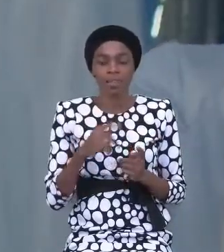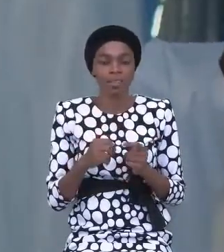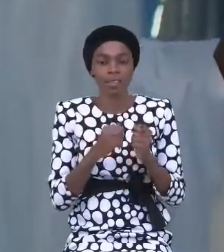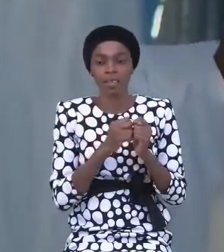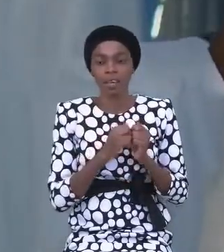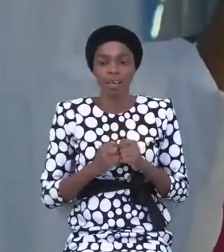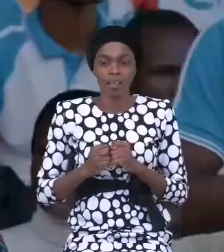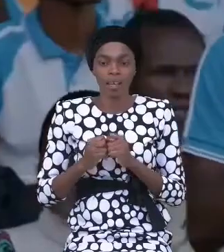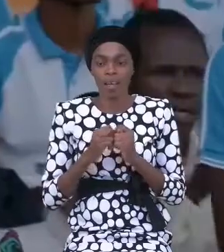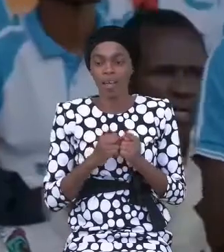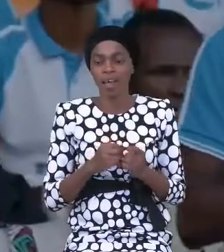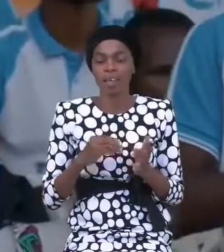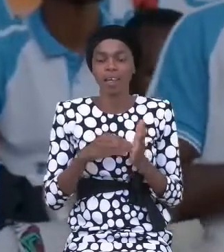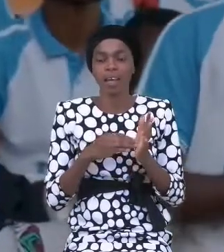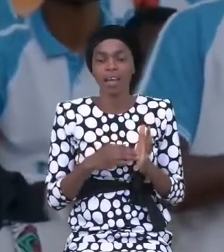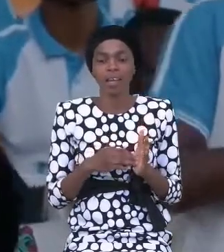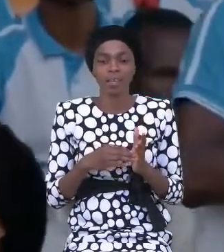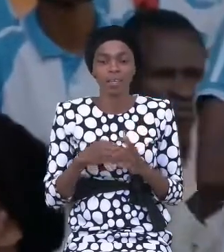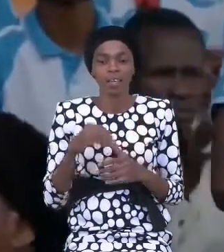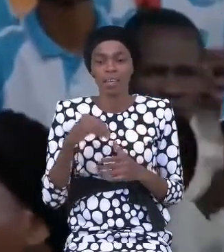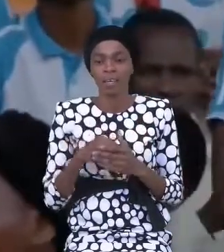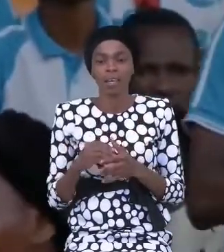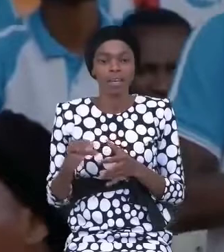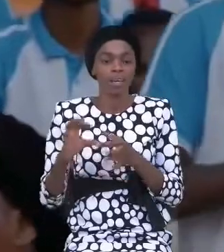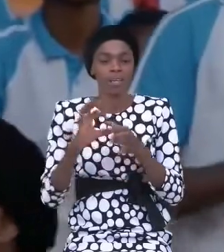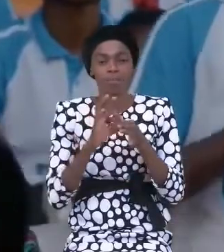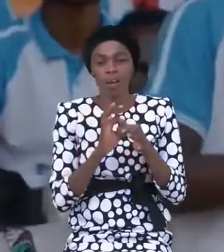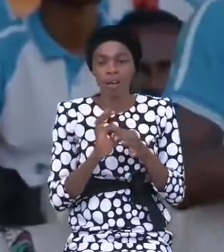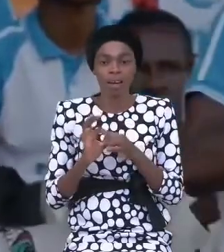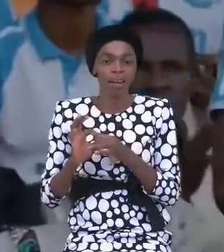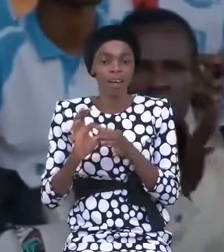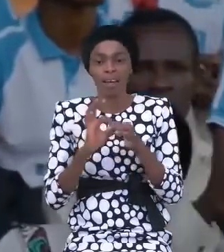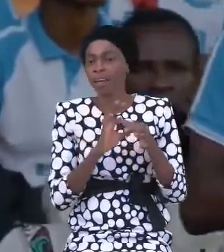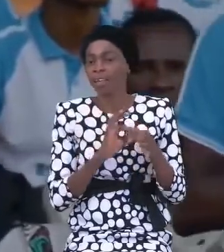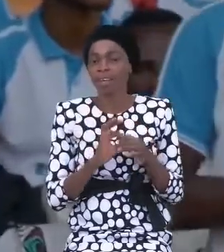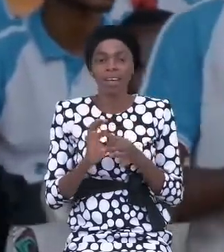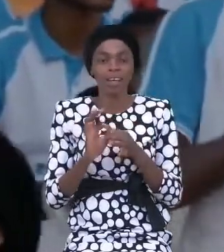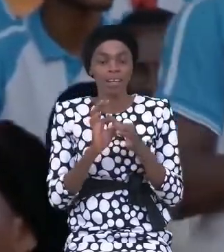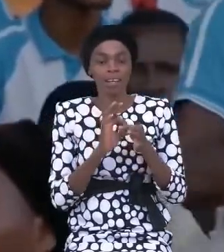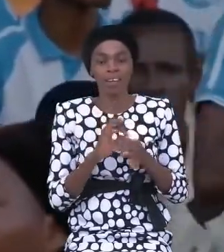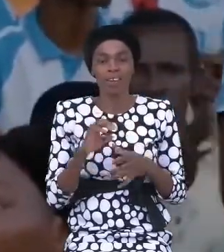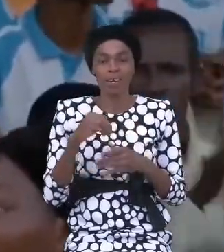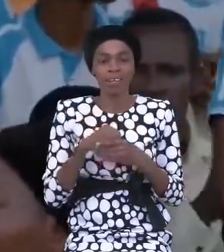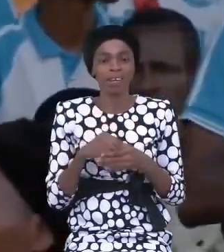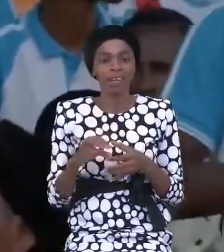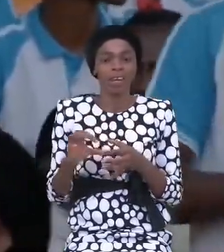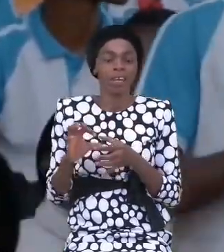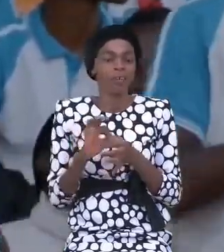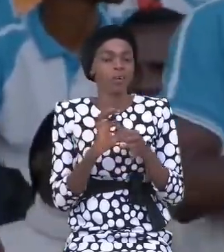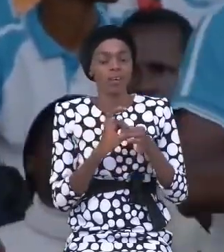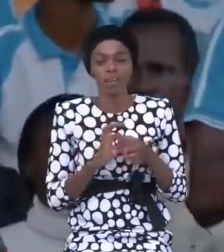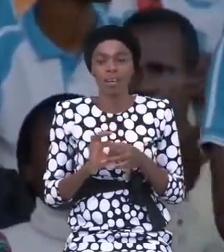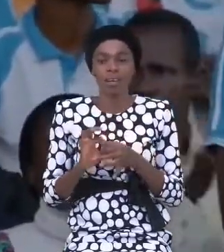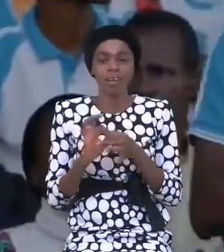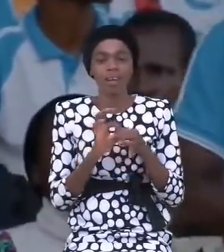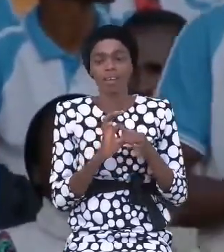are together again. In one accord.